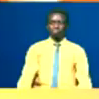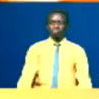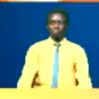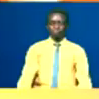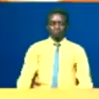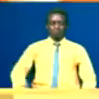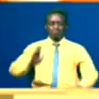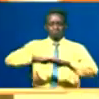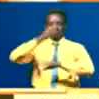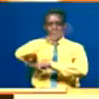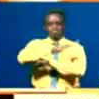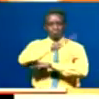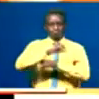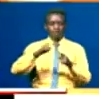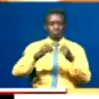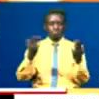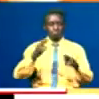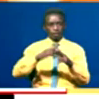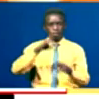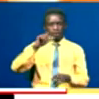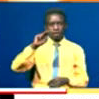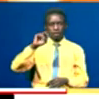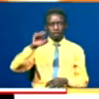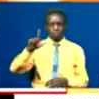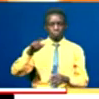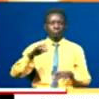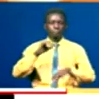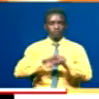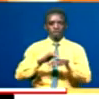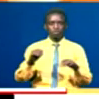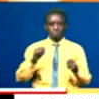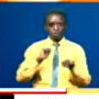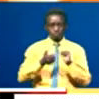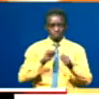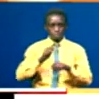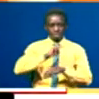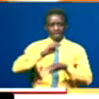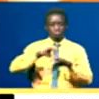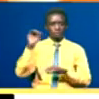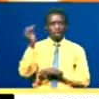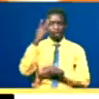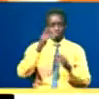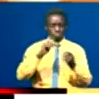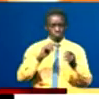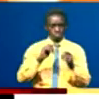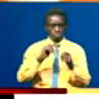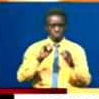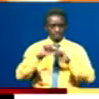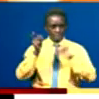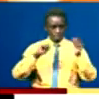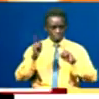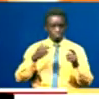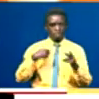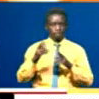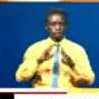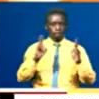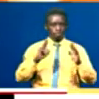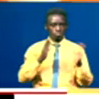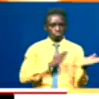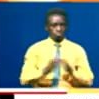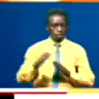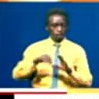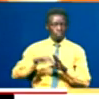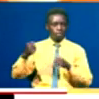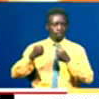A very good evening to you. My name is Daniel Wahome. Let's get the sports. And the national soccer team, the Harambee Stars, has stepped up preparations ahead of their friendly match against